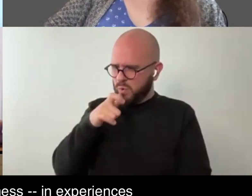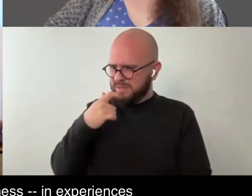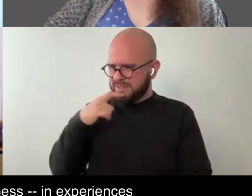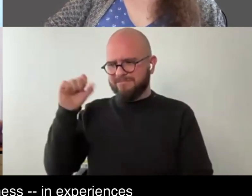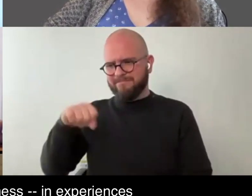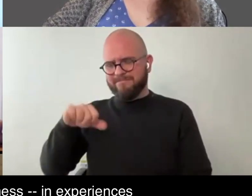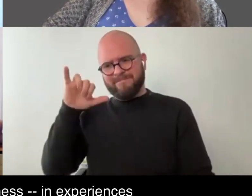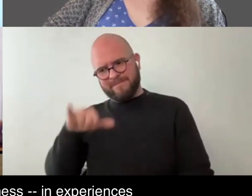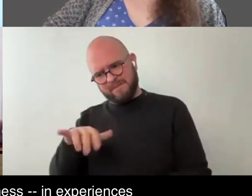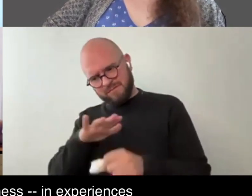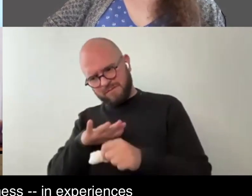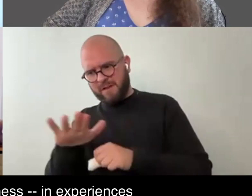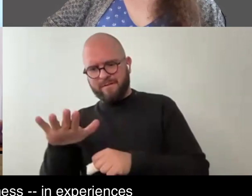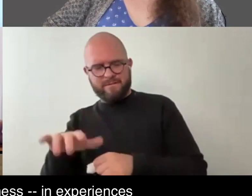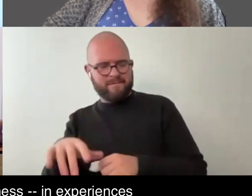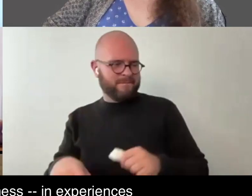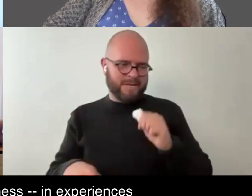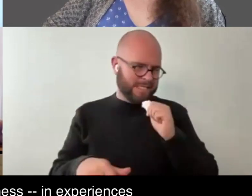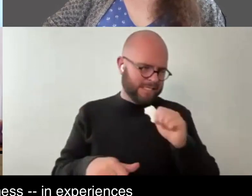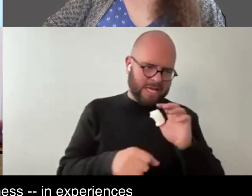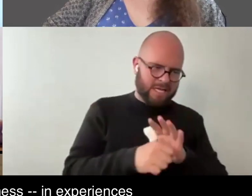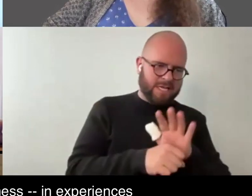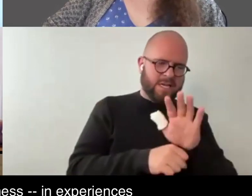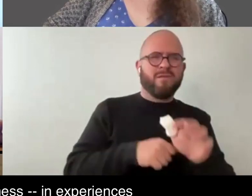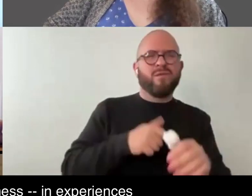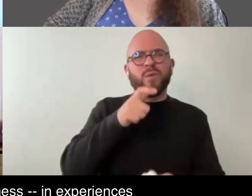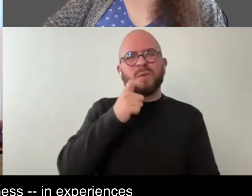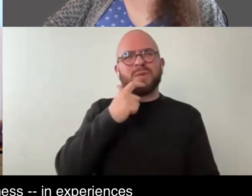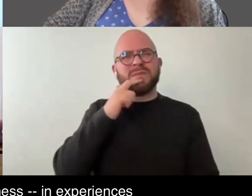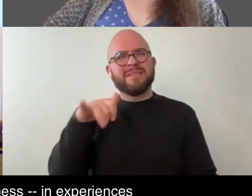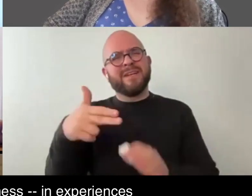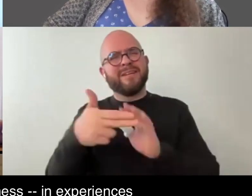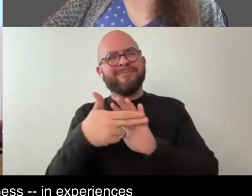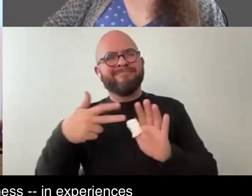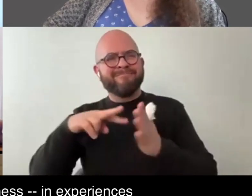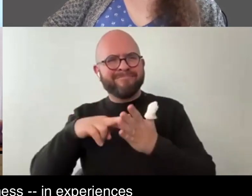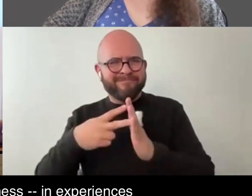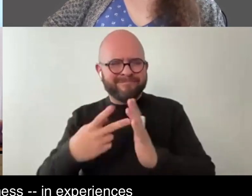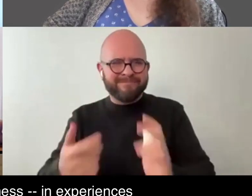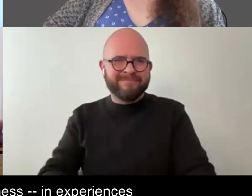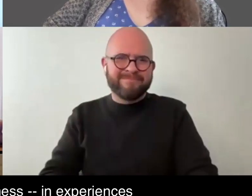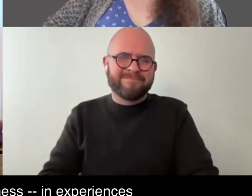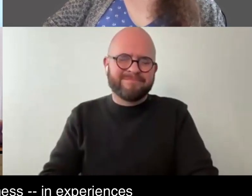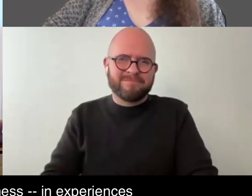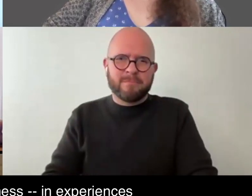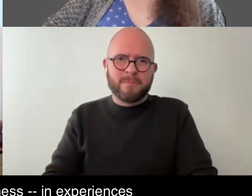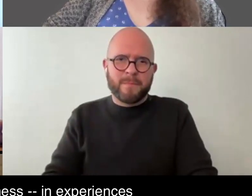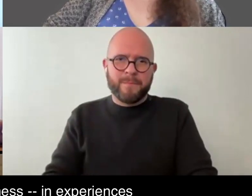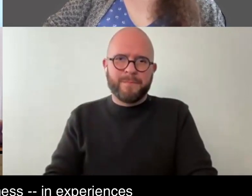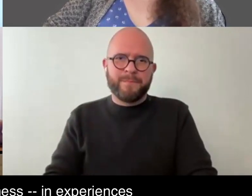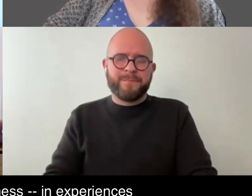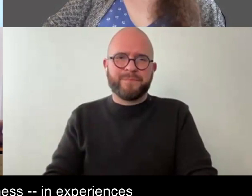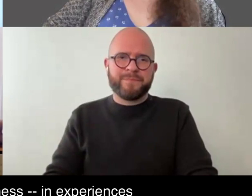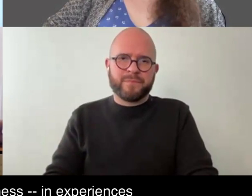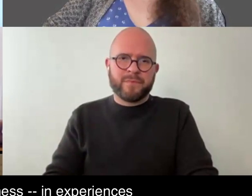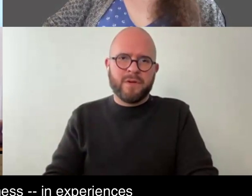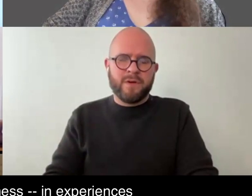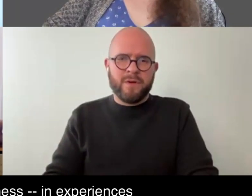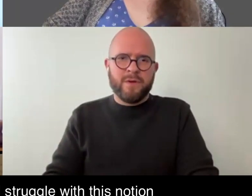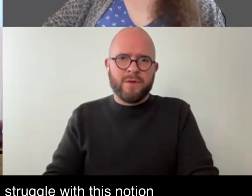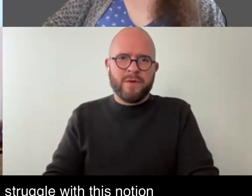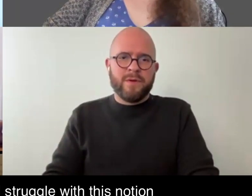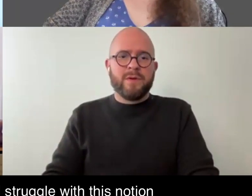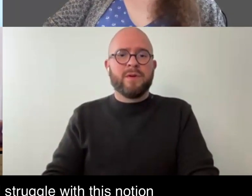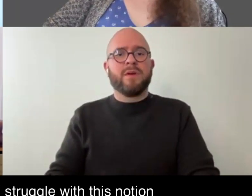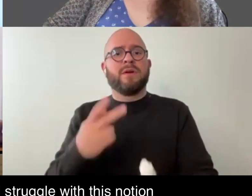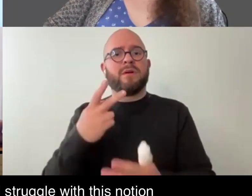the enoughness? And in experiences, both as a disabled person, as a parent, and as